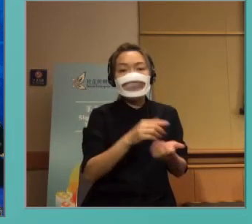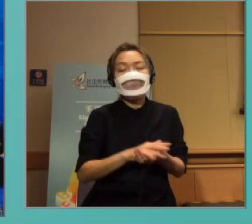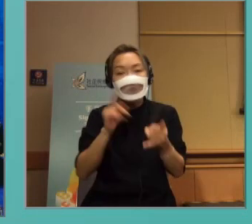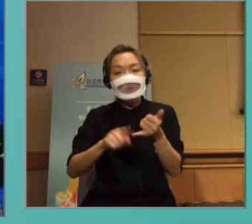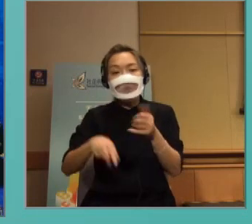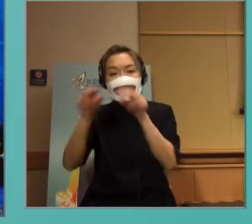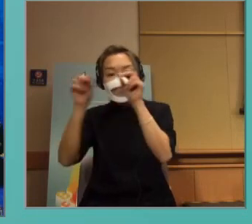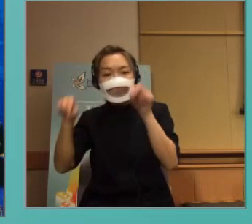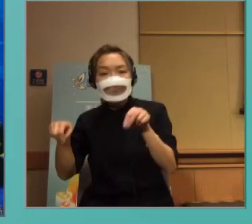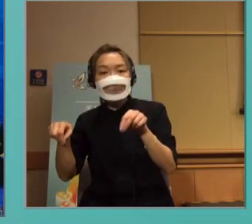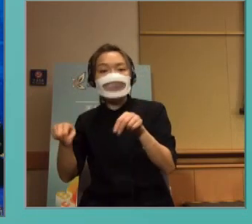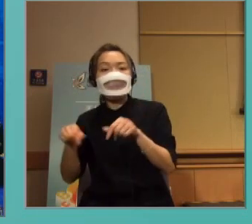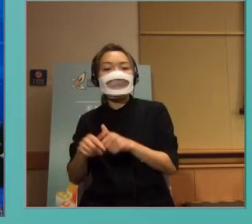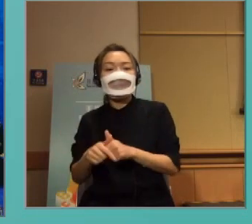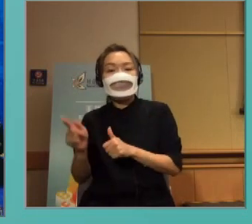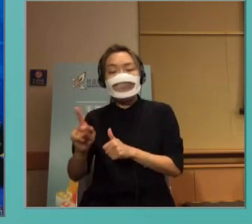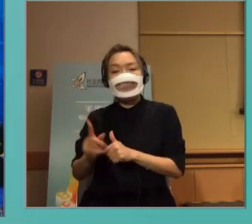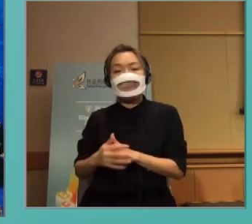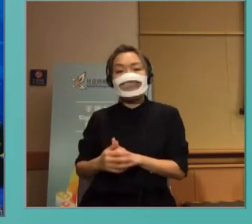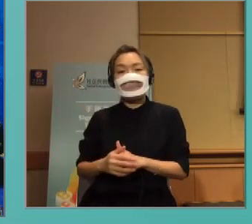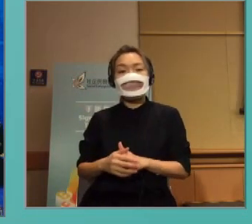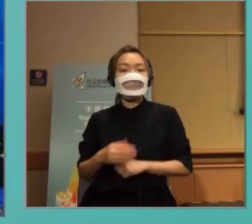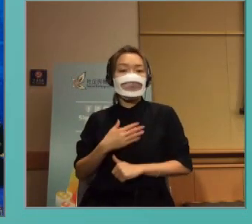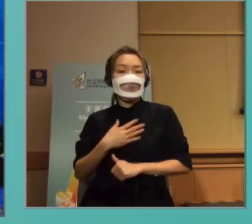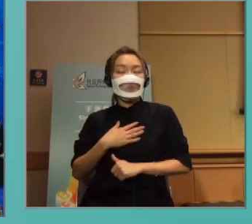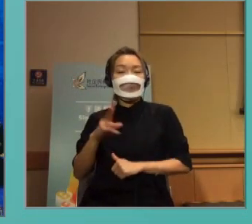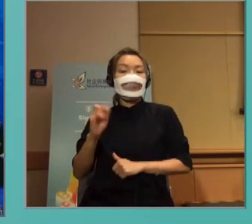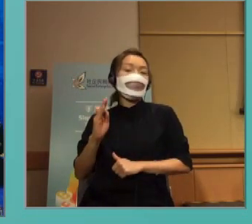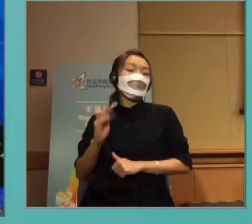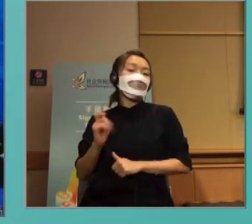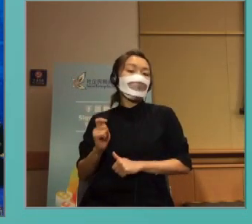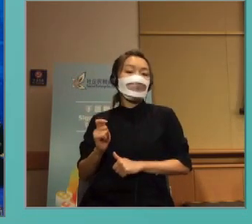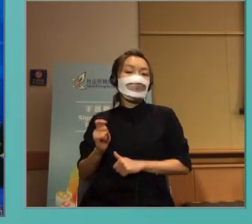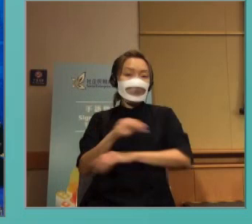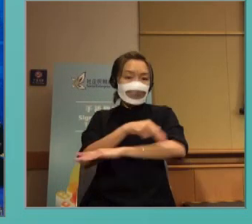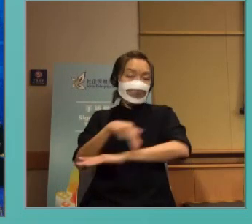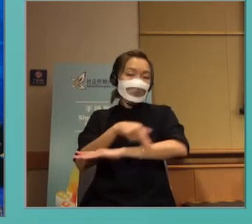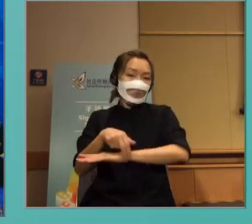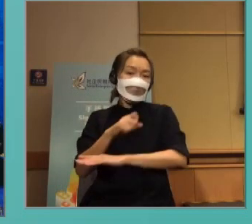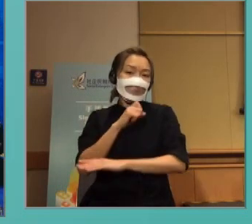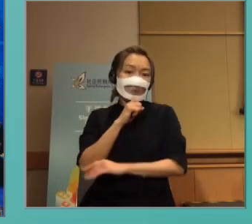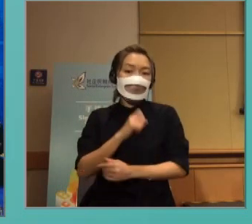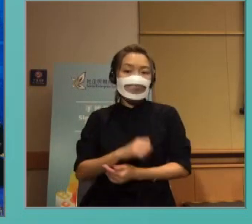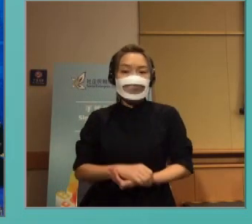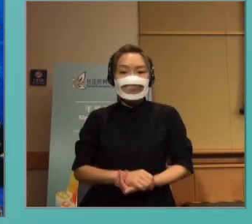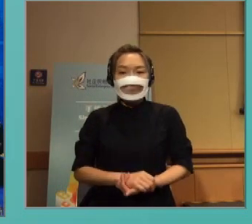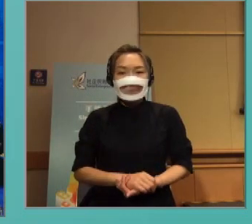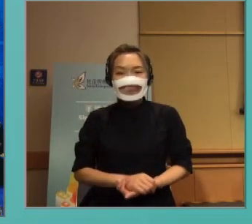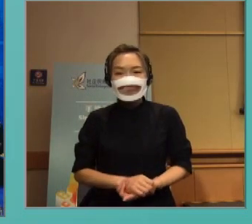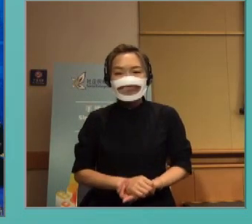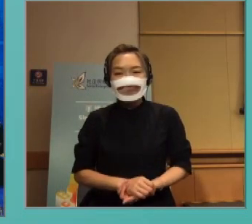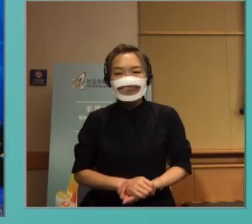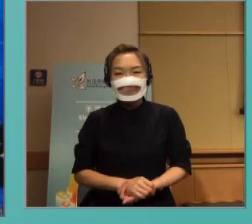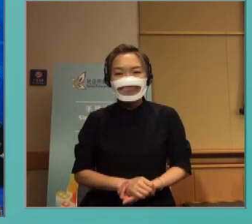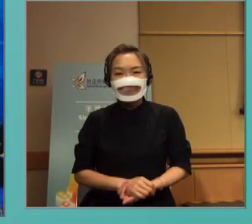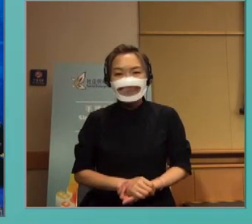running my own charity NFT projects, and I would love to drop each of my fellow panelists one of the charity